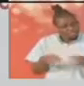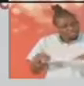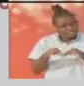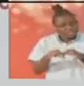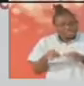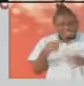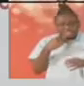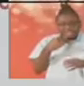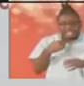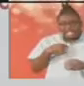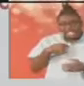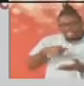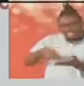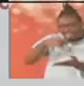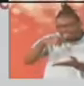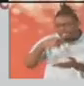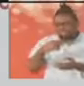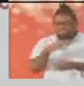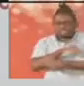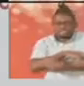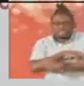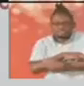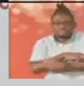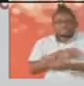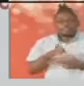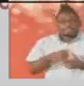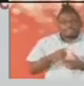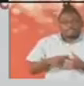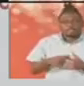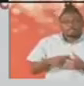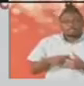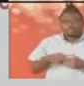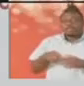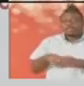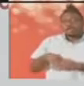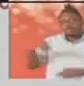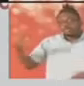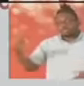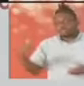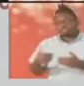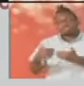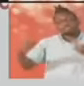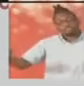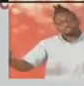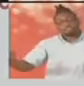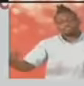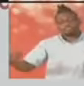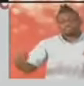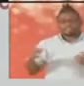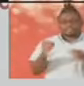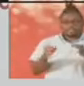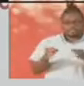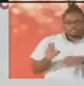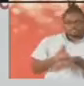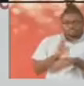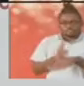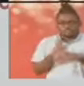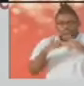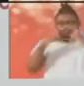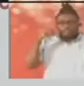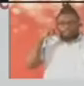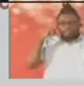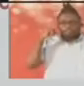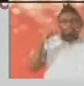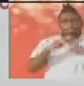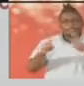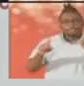eating, we're relaxing or whatever, then you need to remove yourself so that you are not exposed. Because what's the point of you wearing your mask? You are protecting others, and